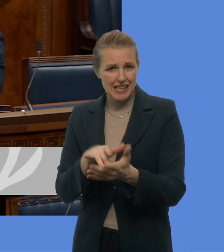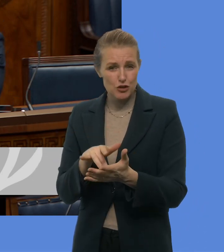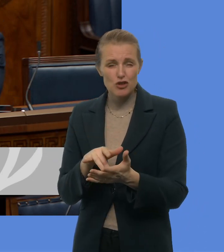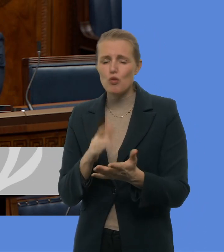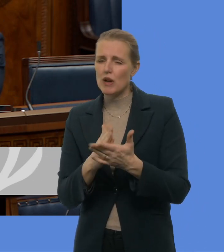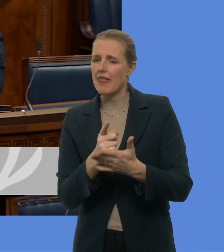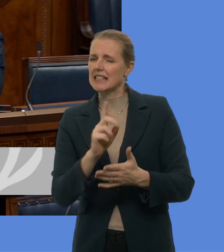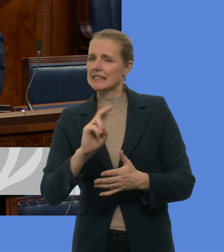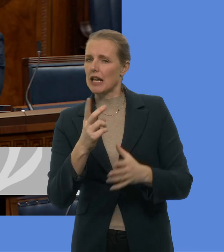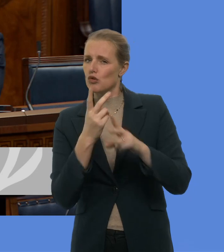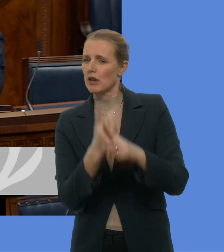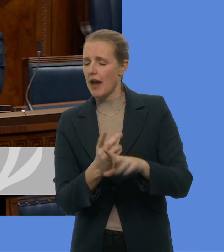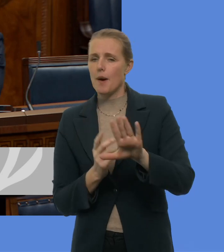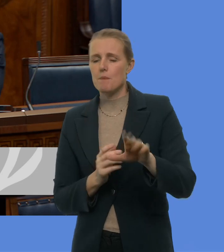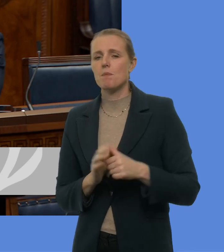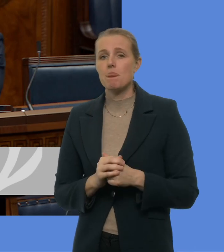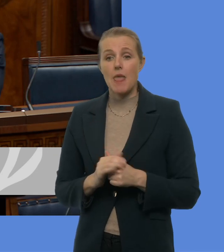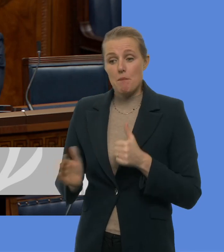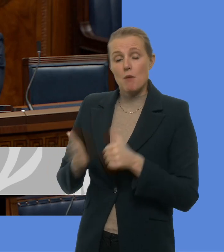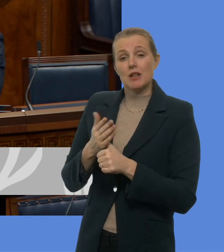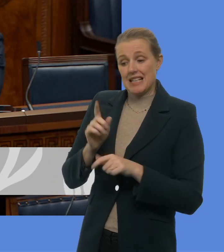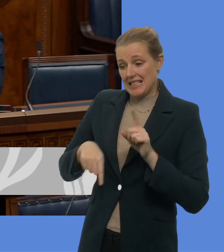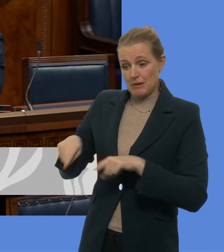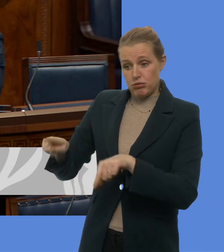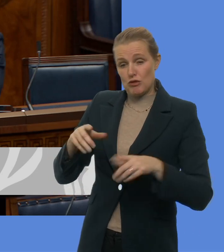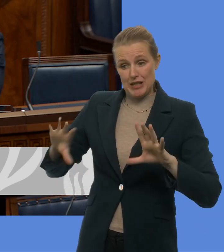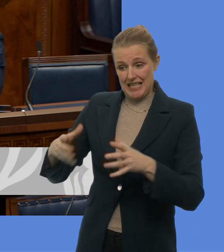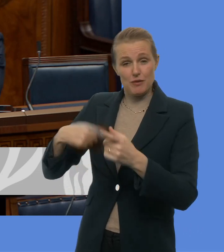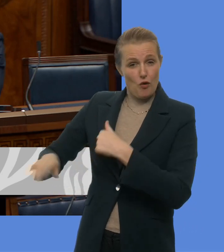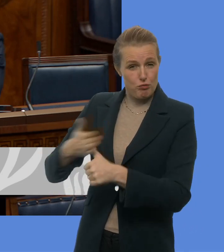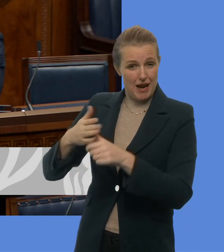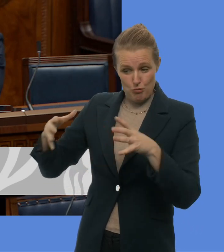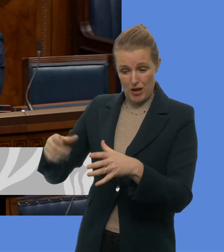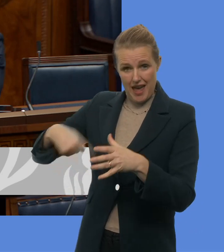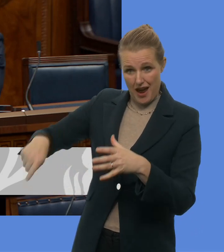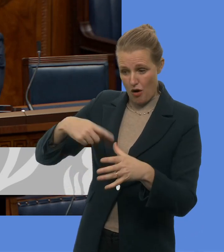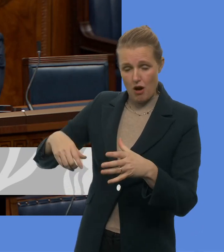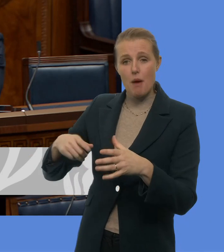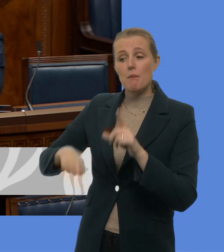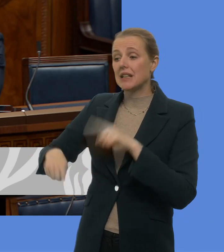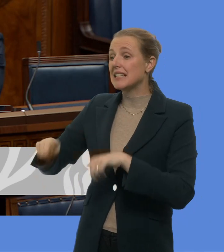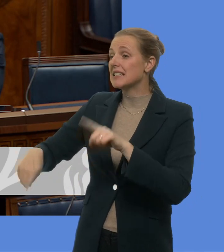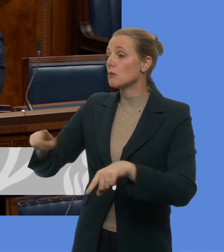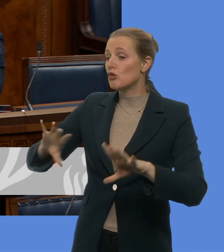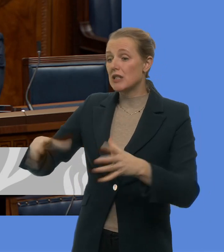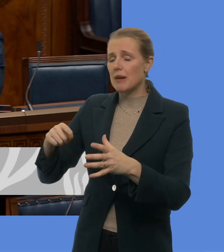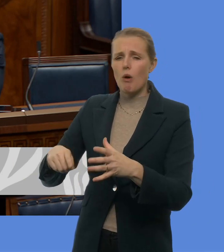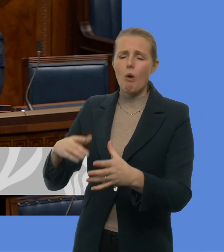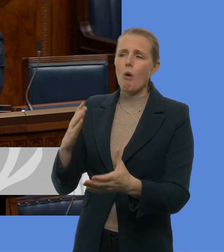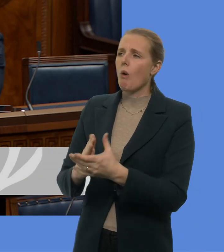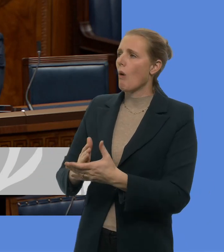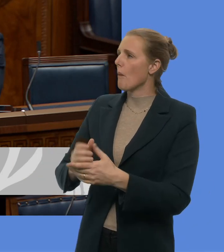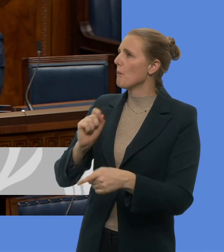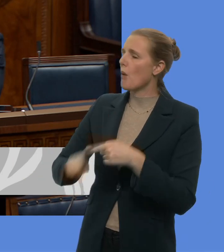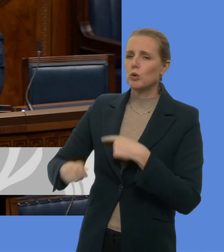care. Multidisciplinary teams, which of course are in primary care, are probably the most successful